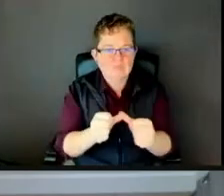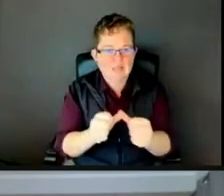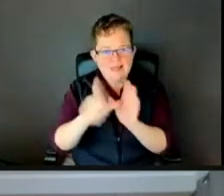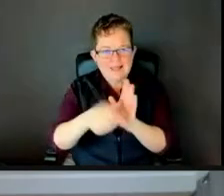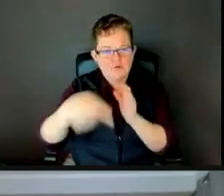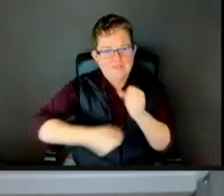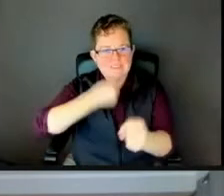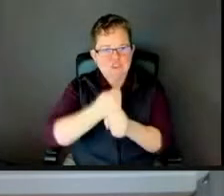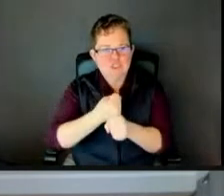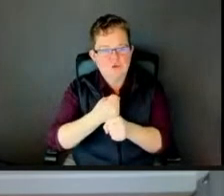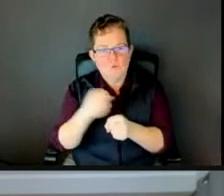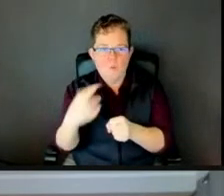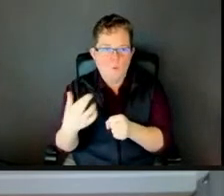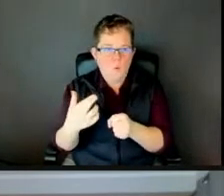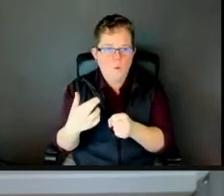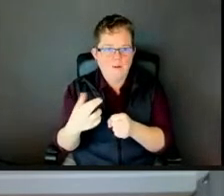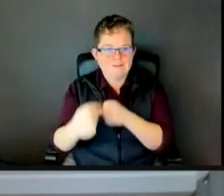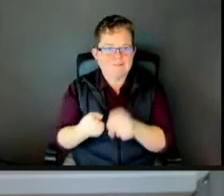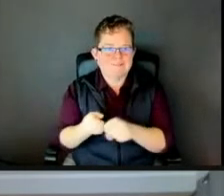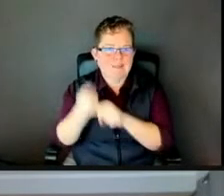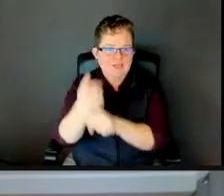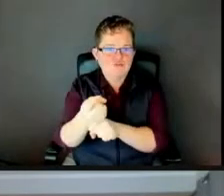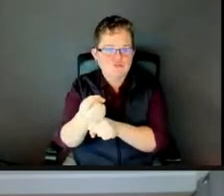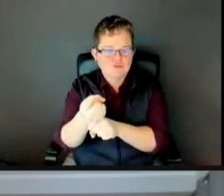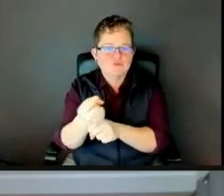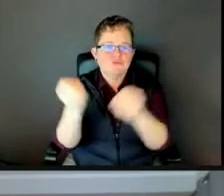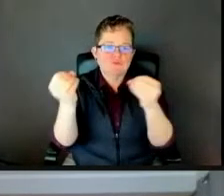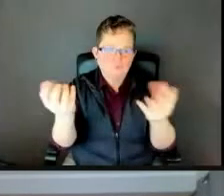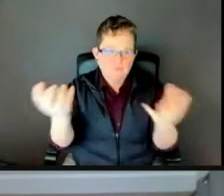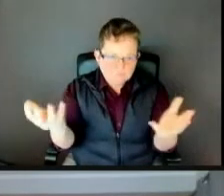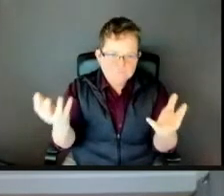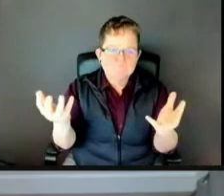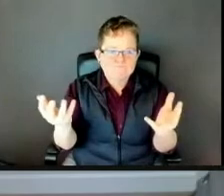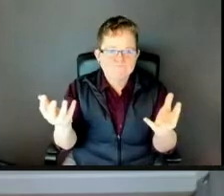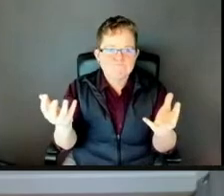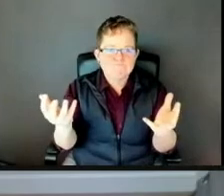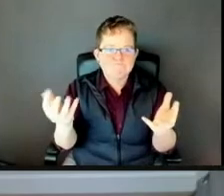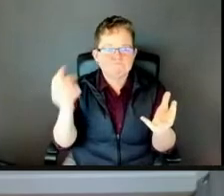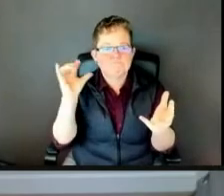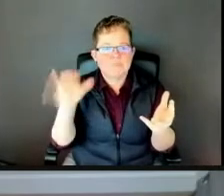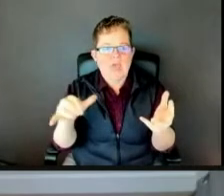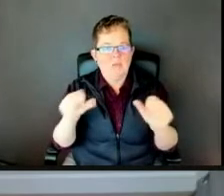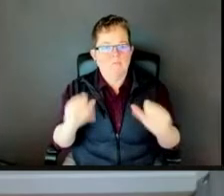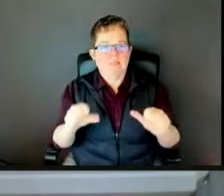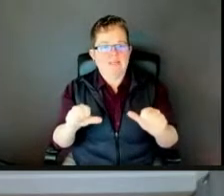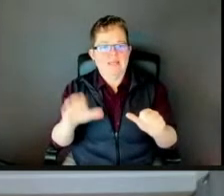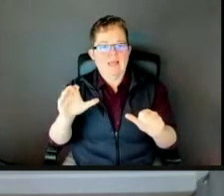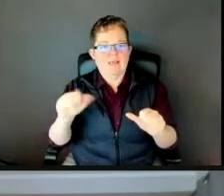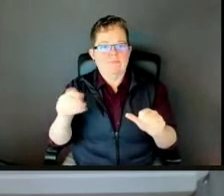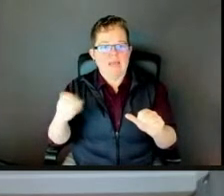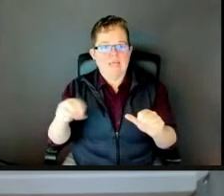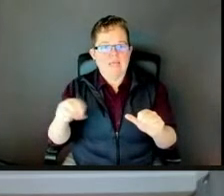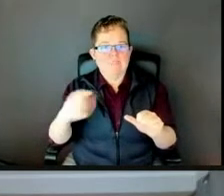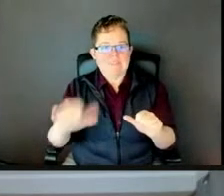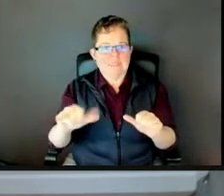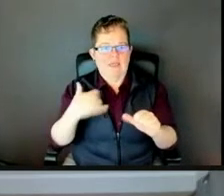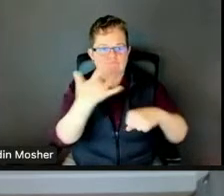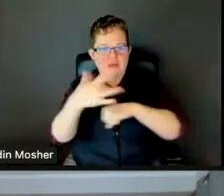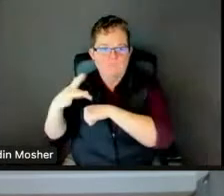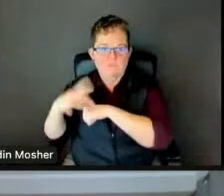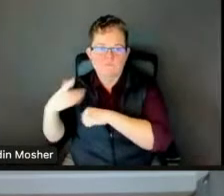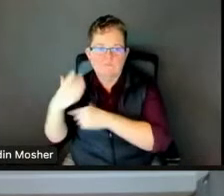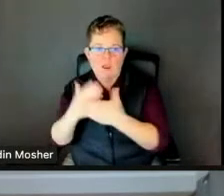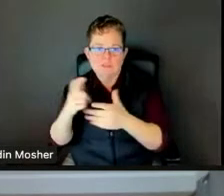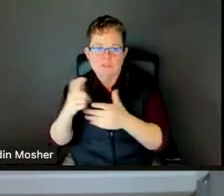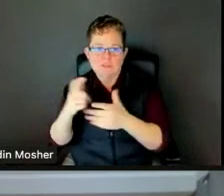year or into next year. So that the capacity piece is definitely a part of the bigger